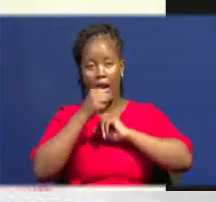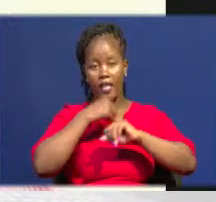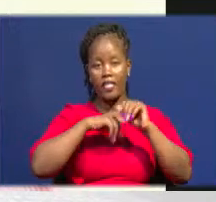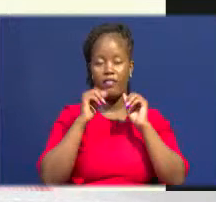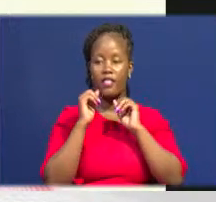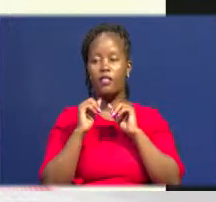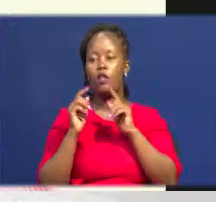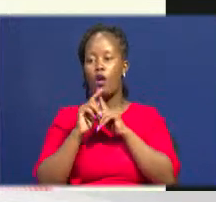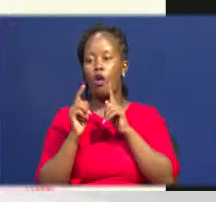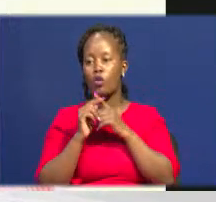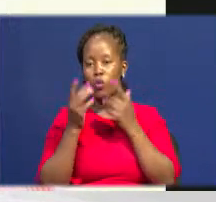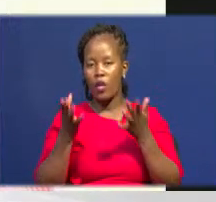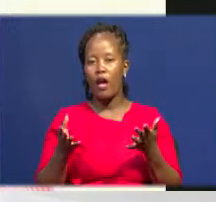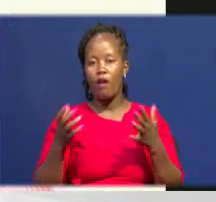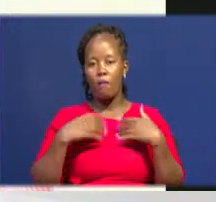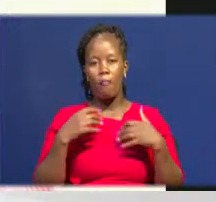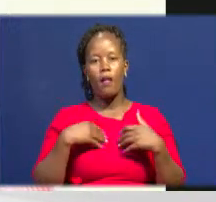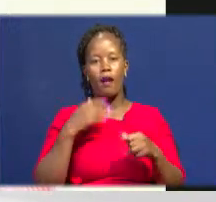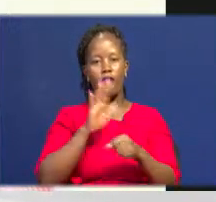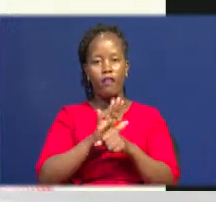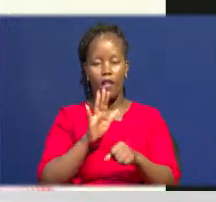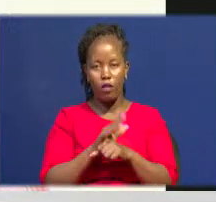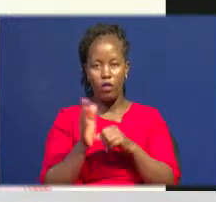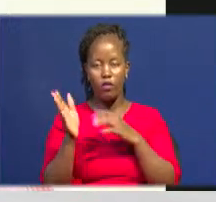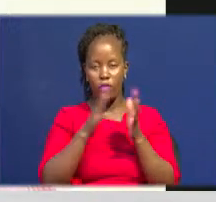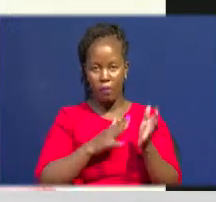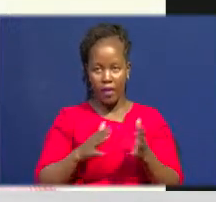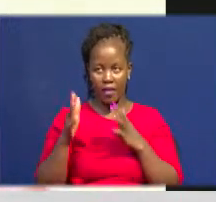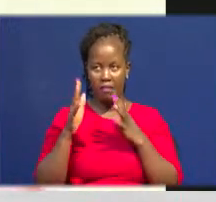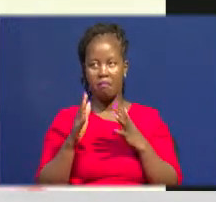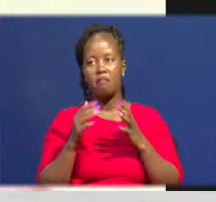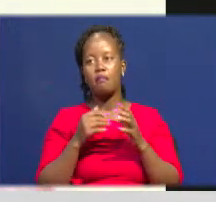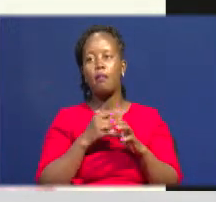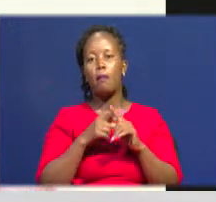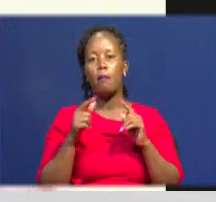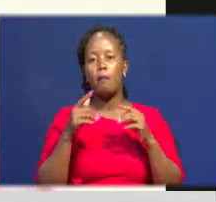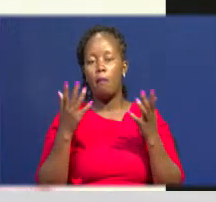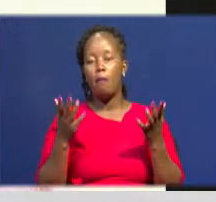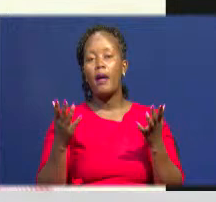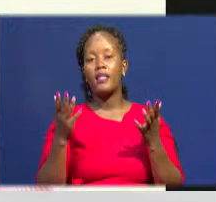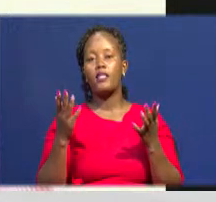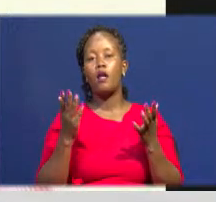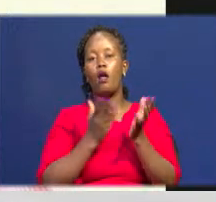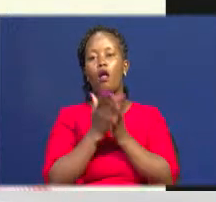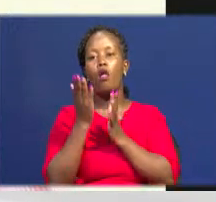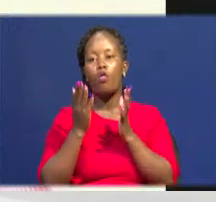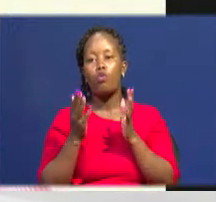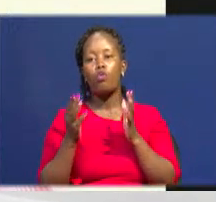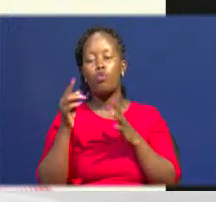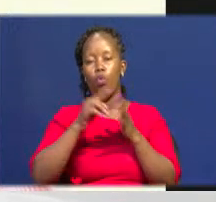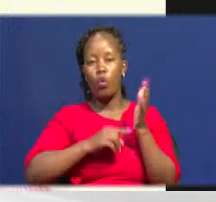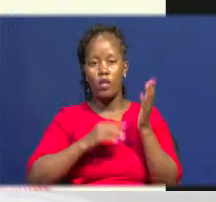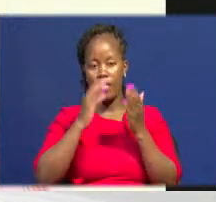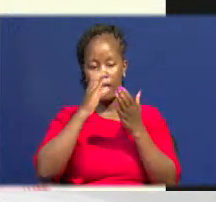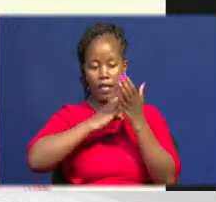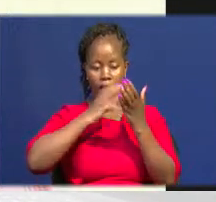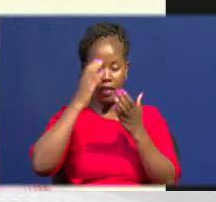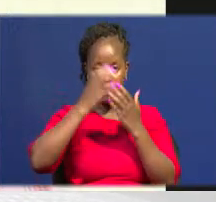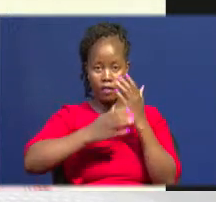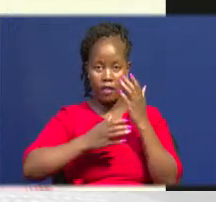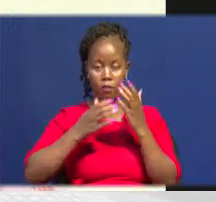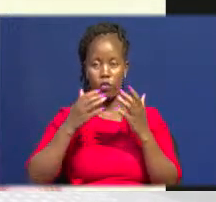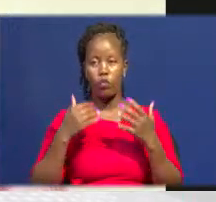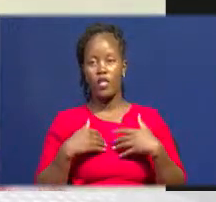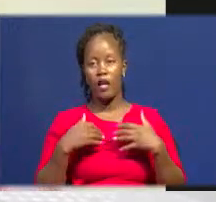are our efforts to modify these games. But going by what the current curriculum is, and